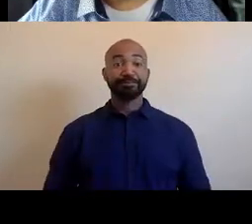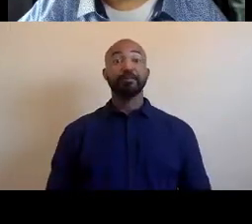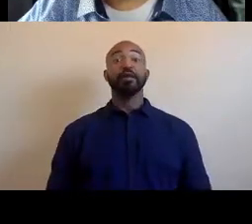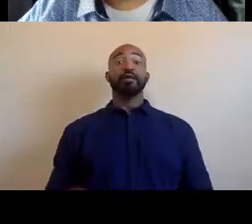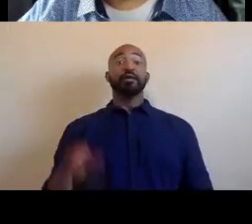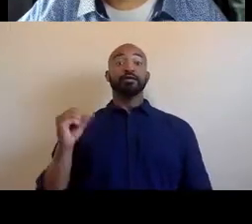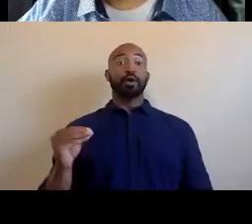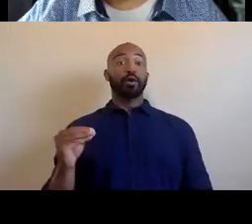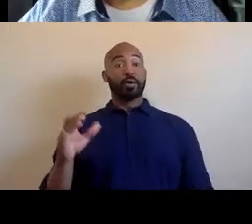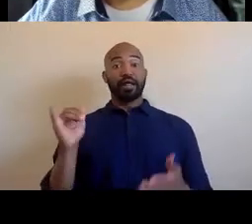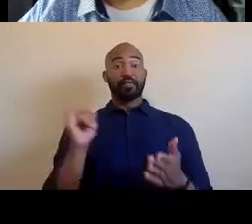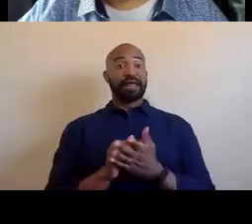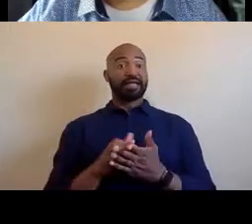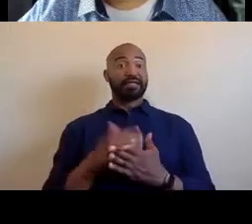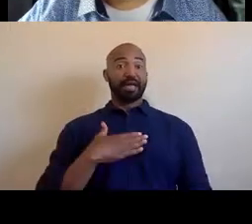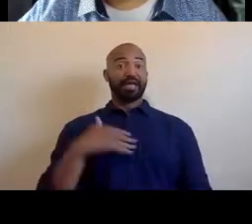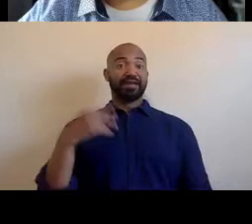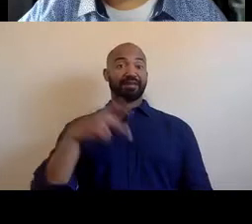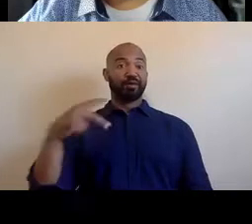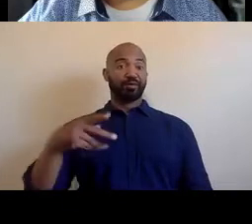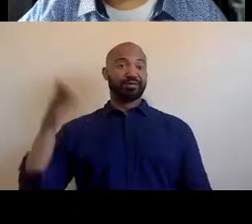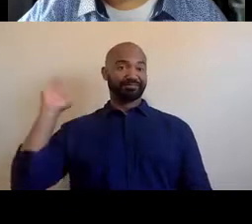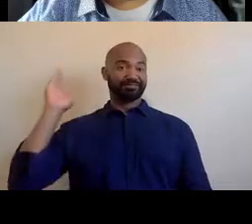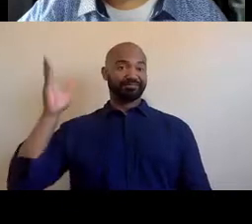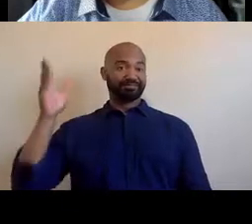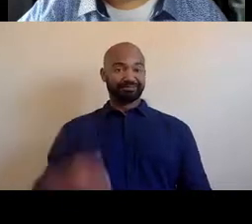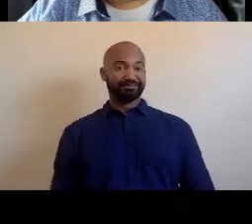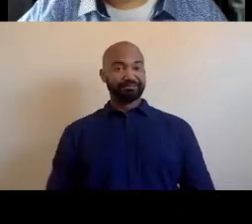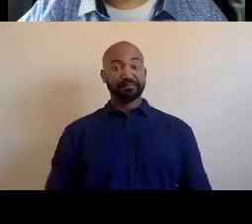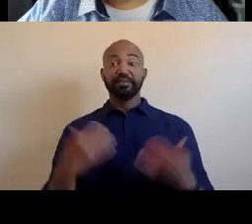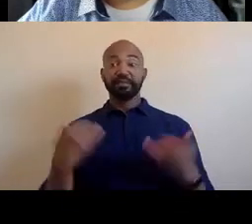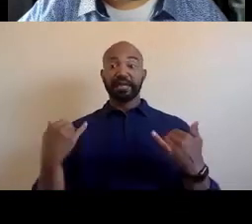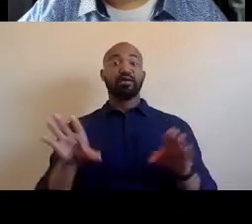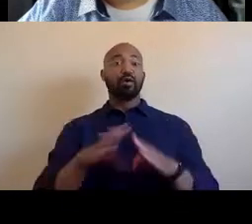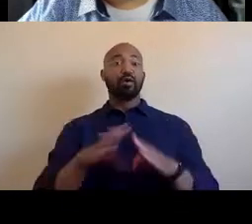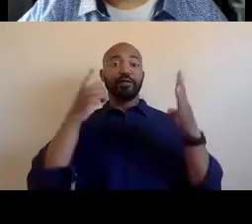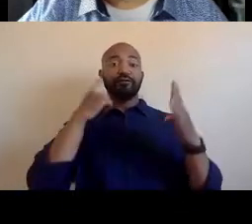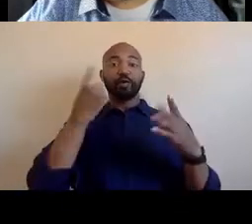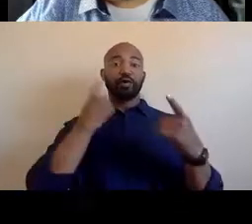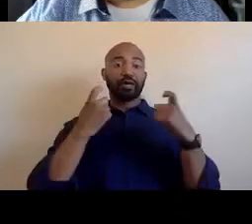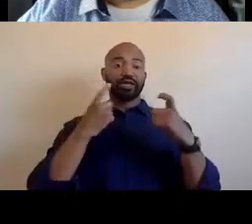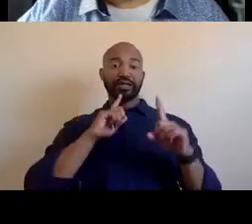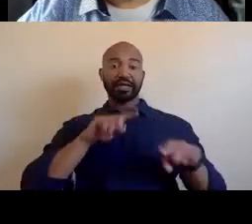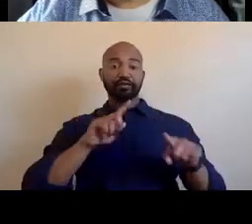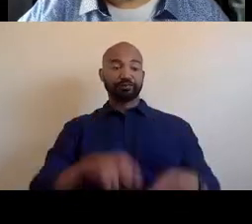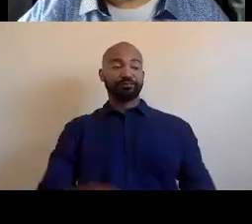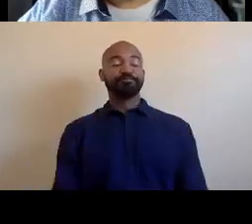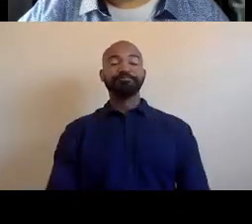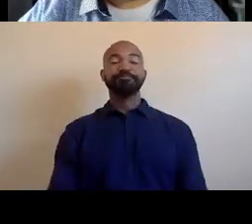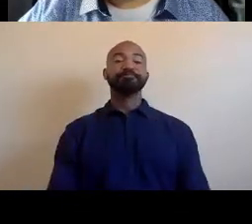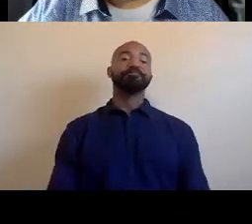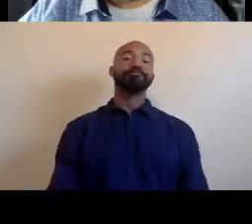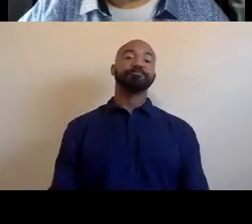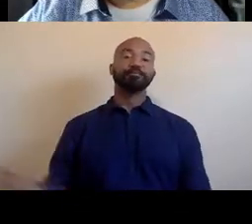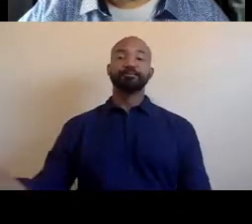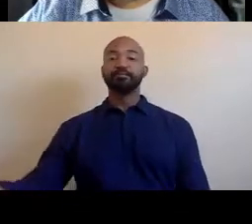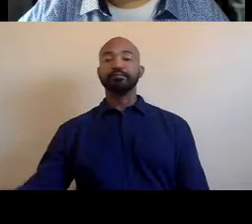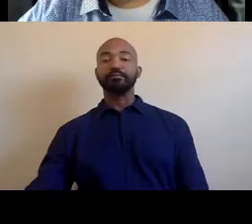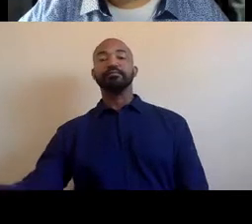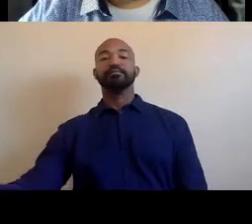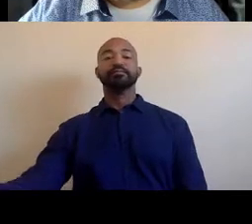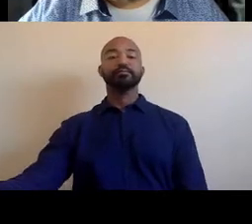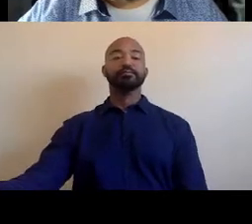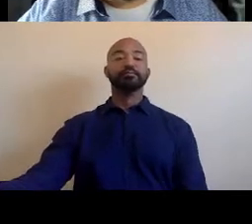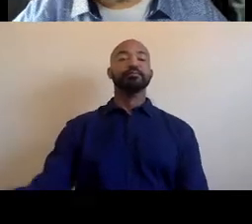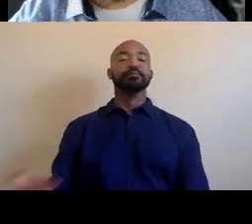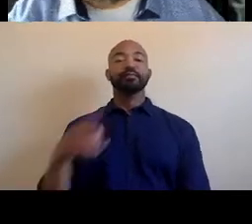gist of my slides. And if we can open this up for questions. You bet. So as folks I know there's a couple of